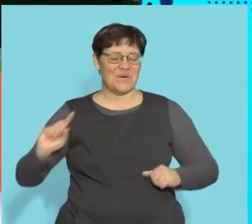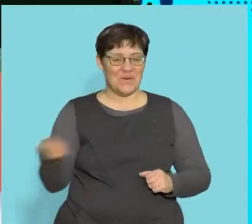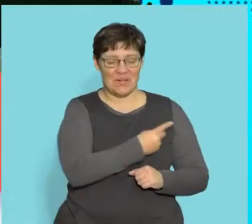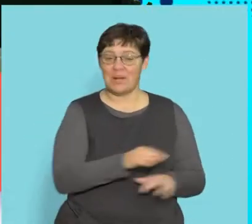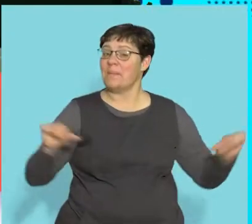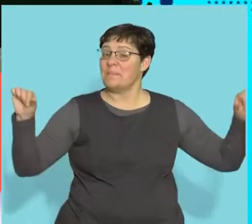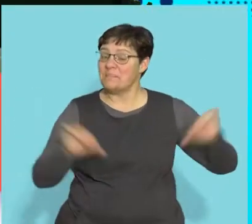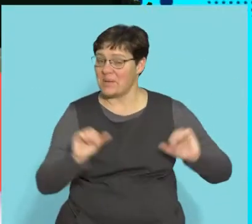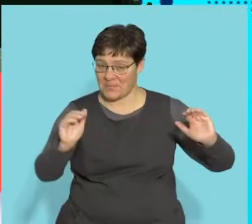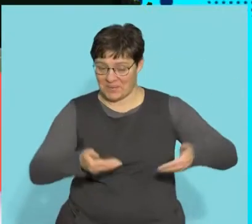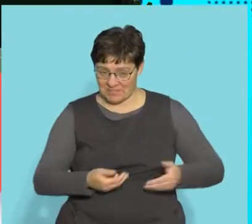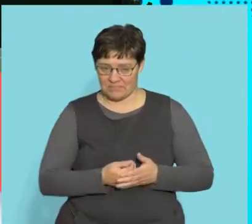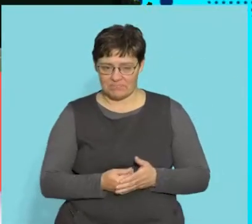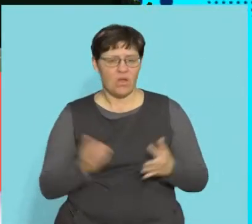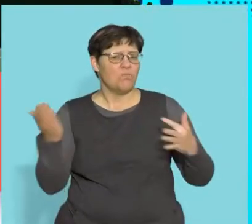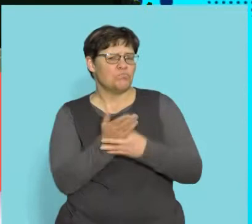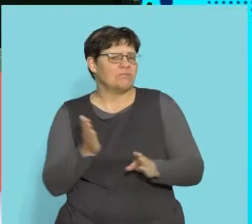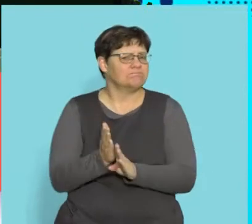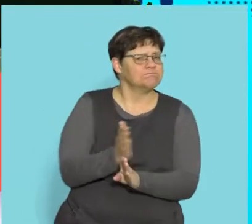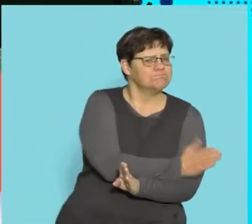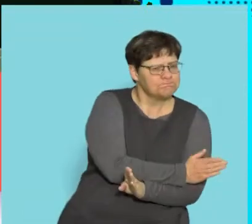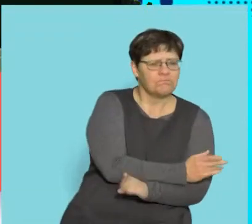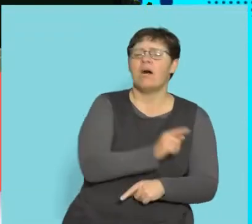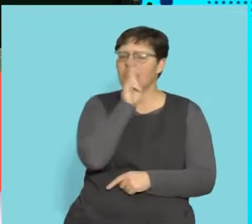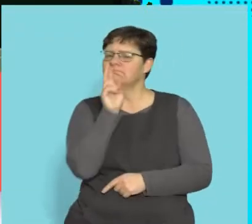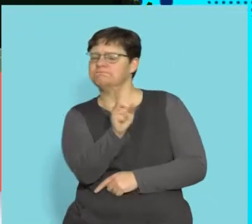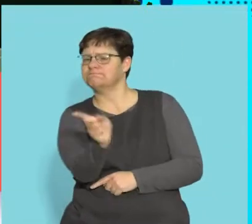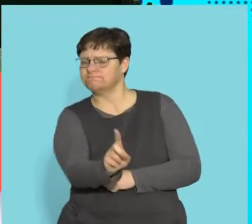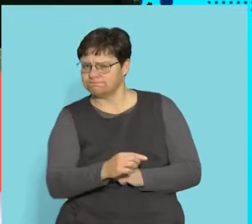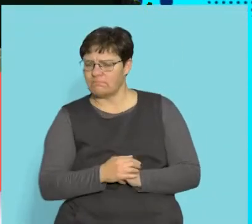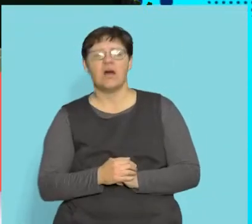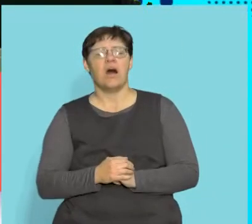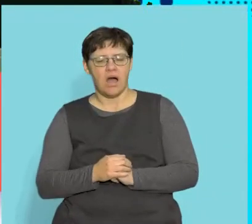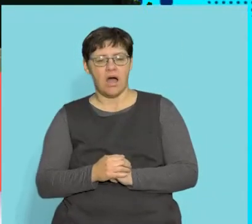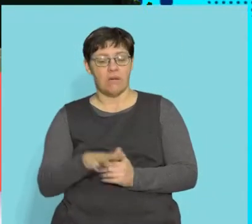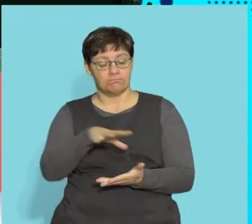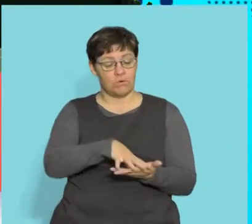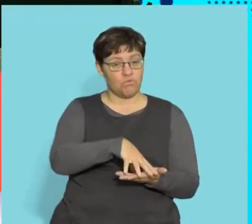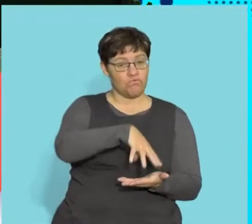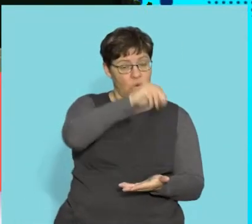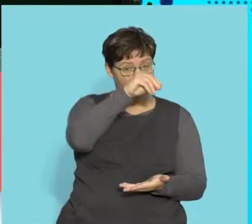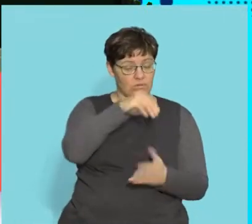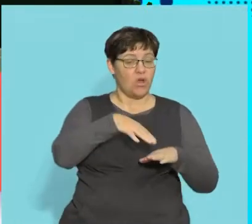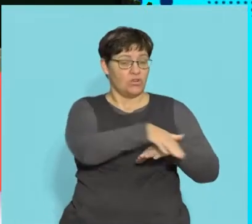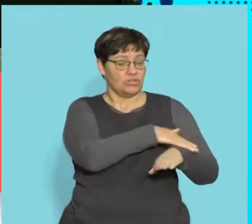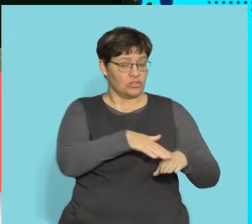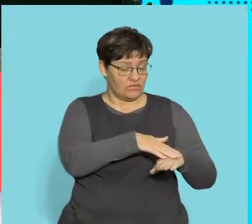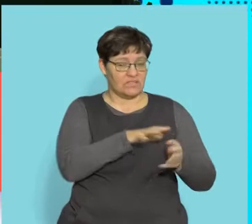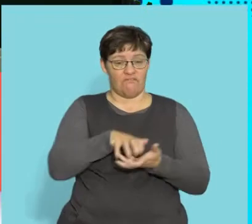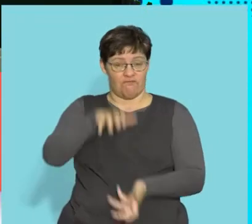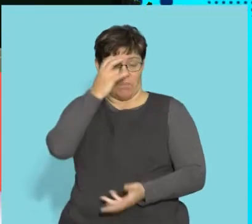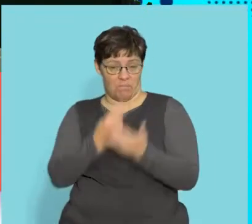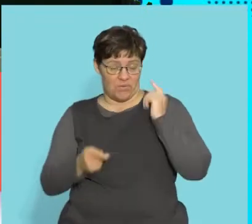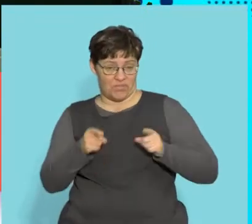Hello everyone, welcome back. Before the break, we were looking at the surface area and the volume of a cone. We